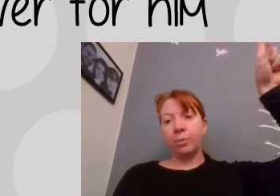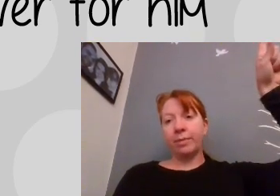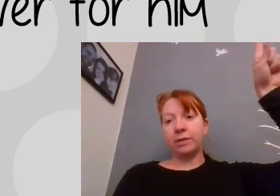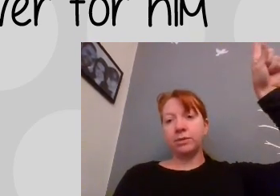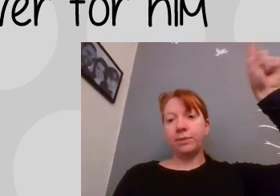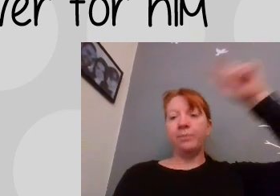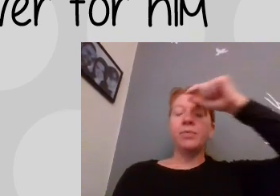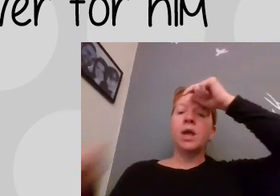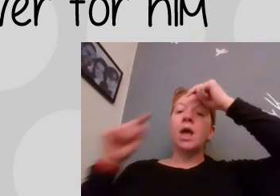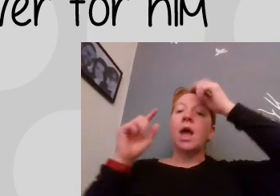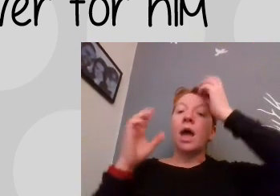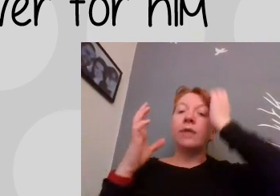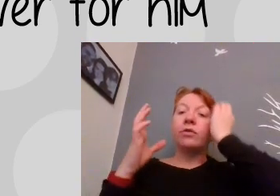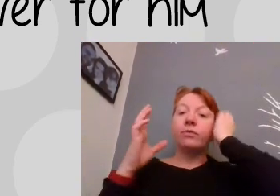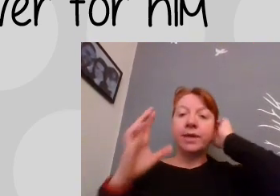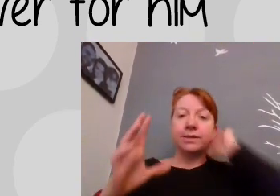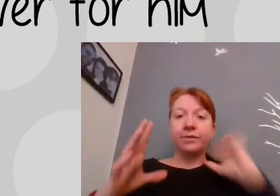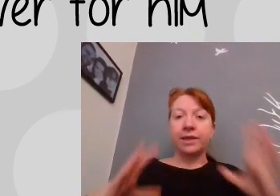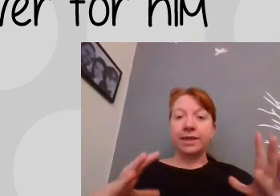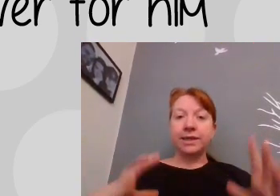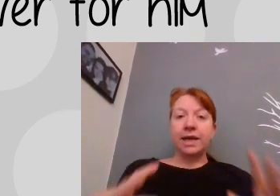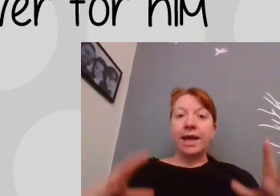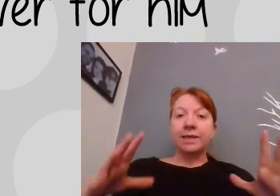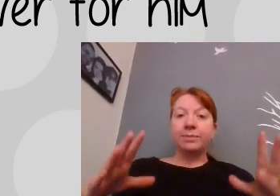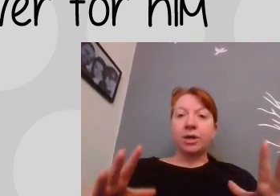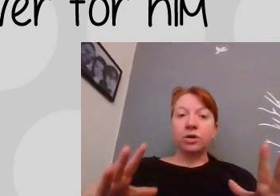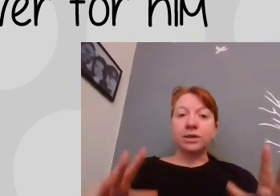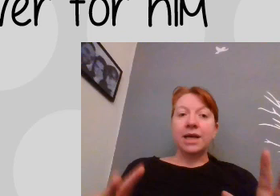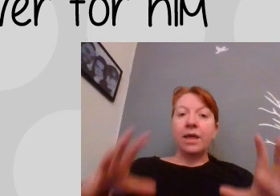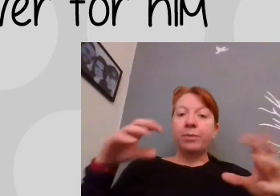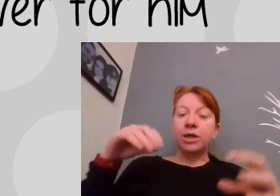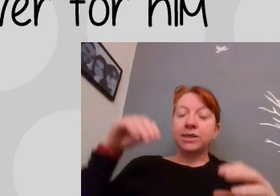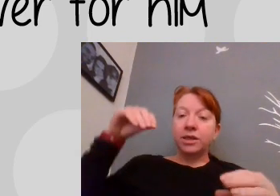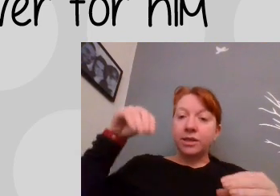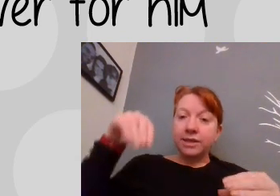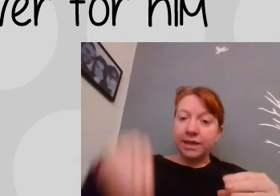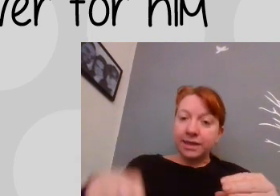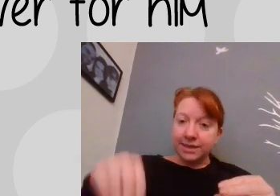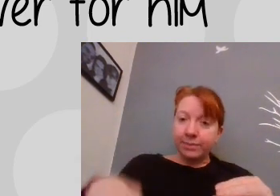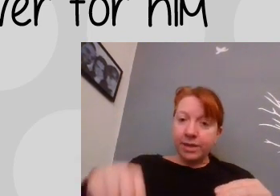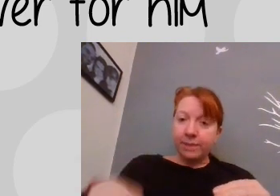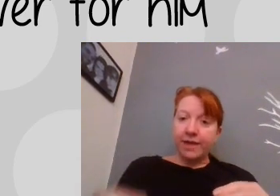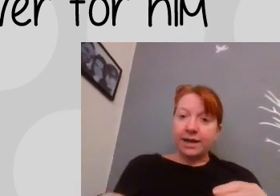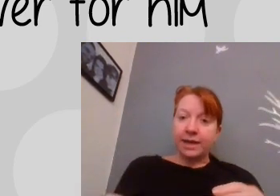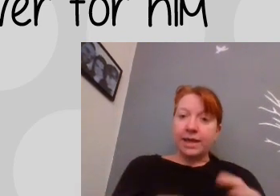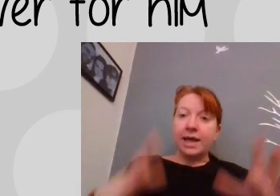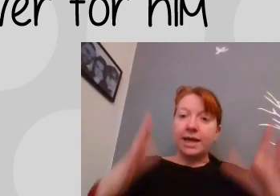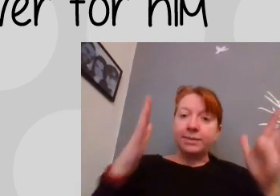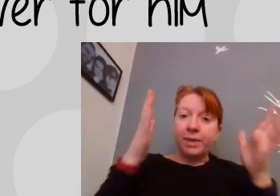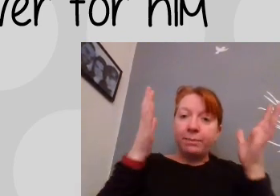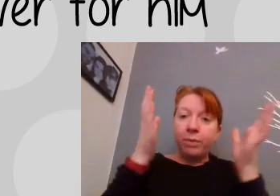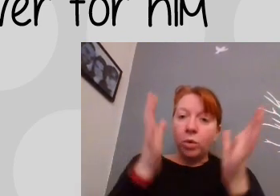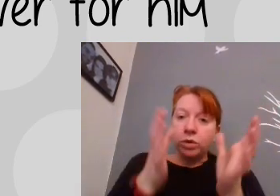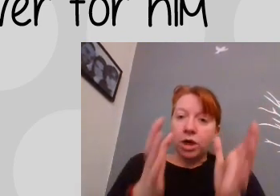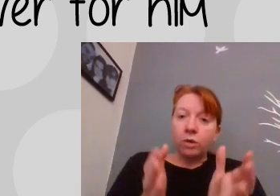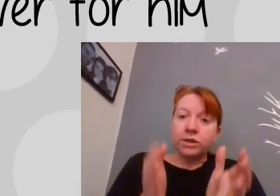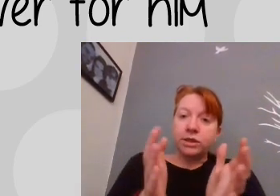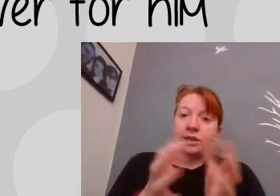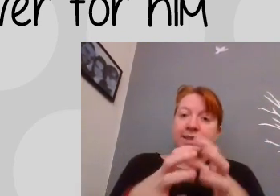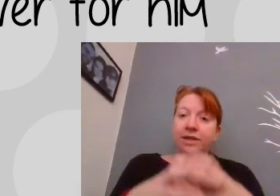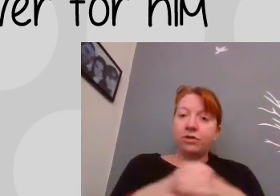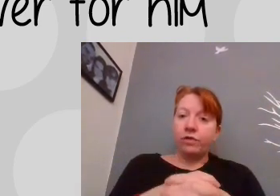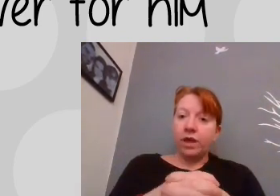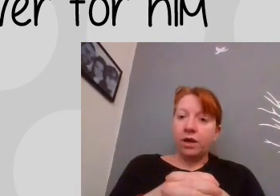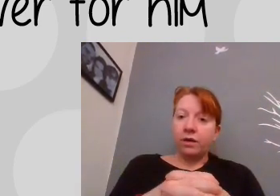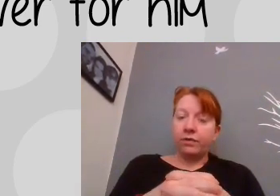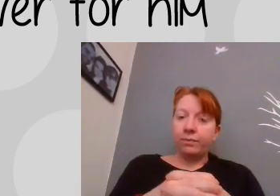person at the top of the mountain. And the reason for this is because the person in the deep valley is being pulled closer